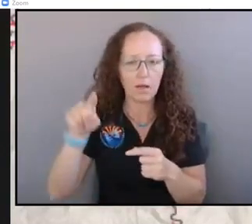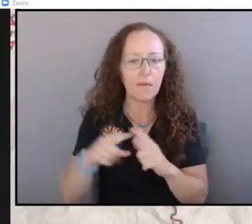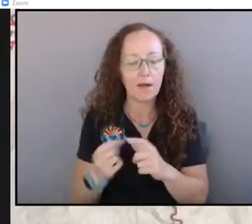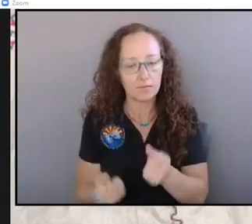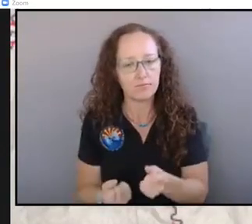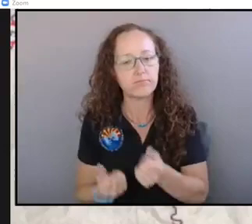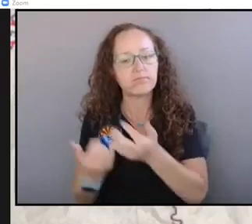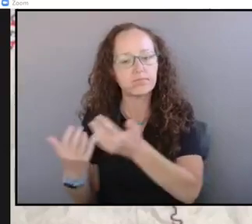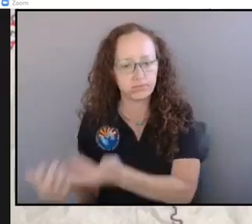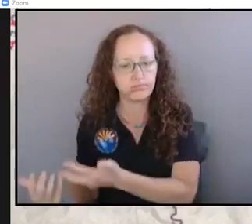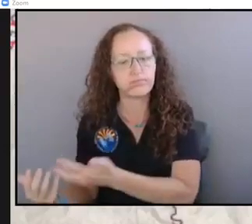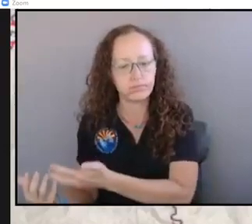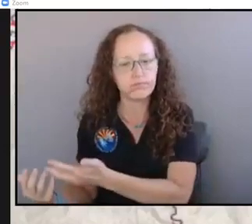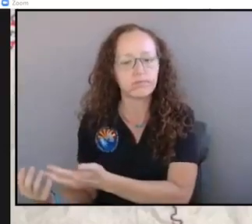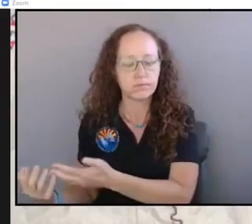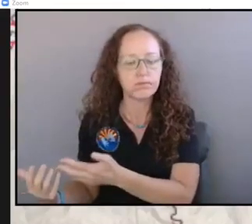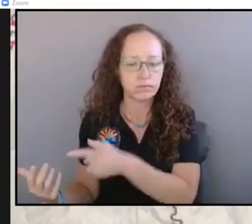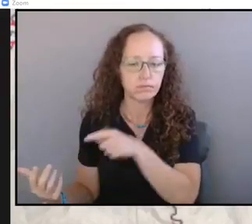to the west.